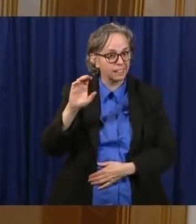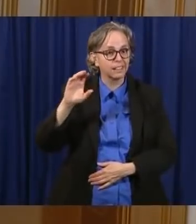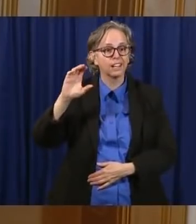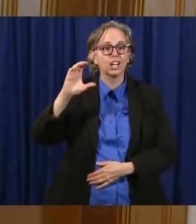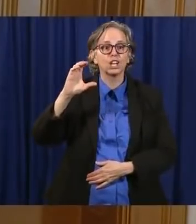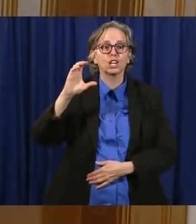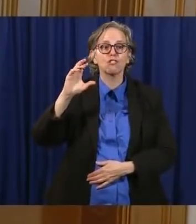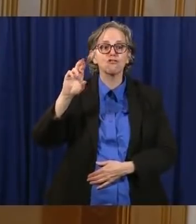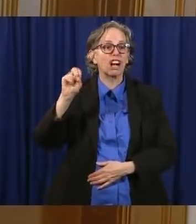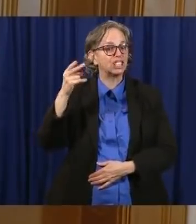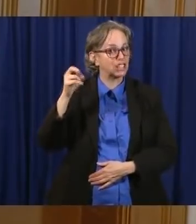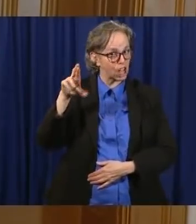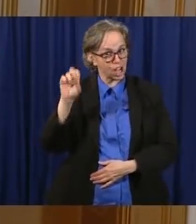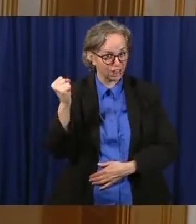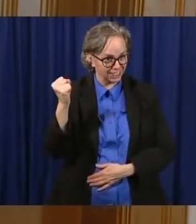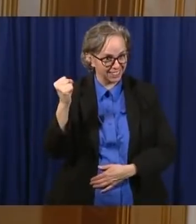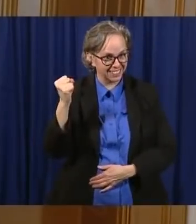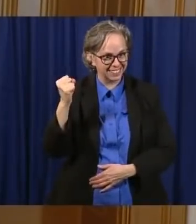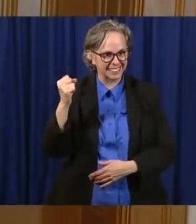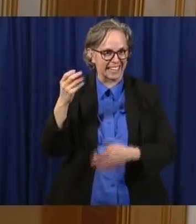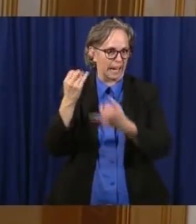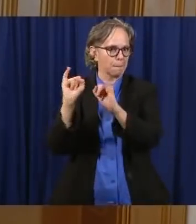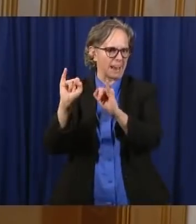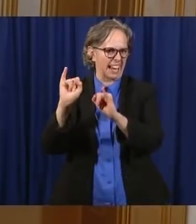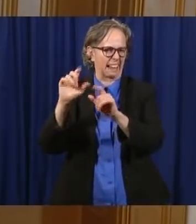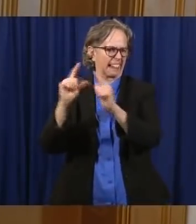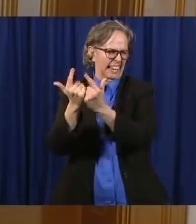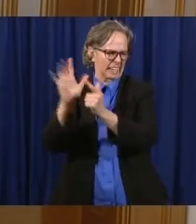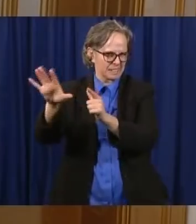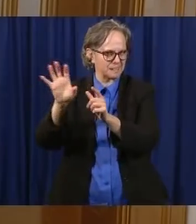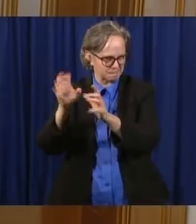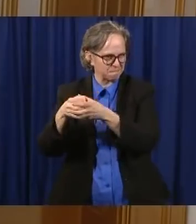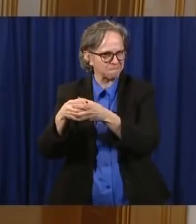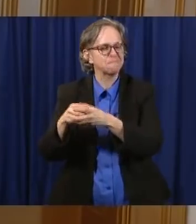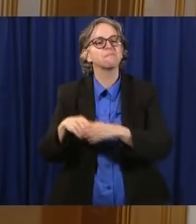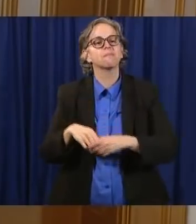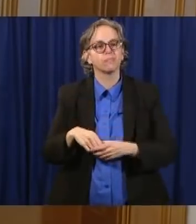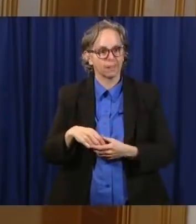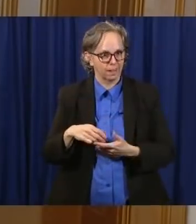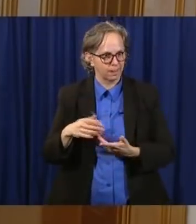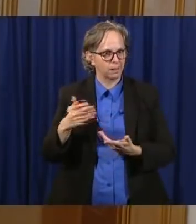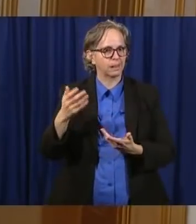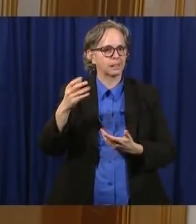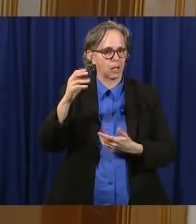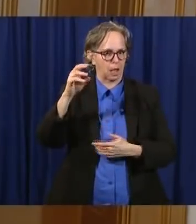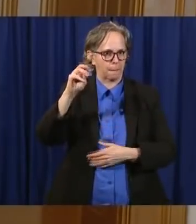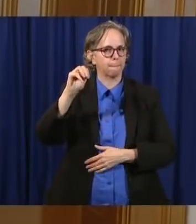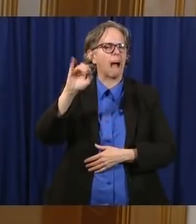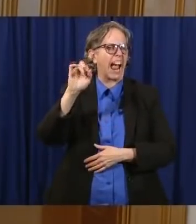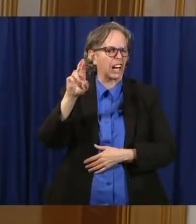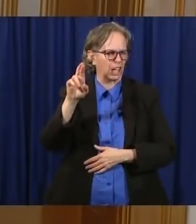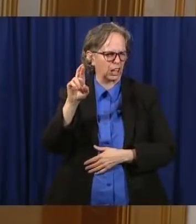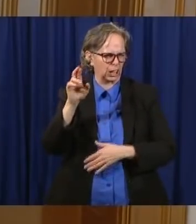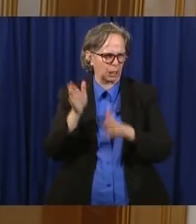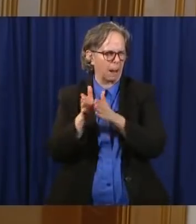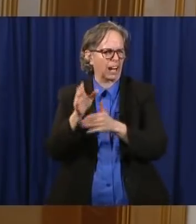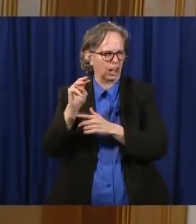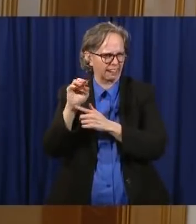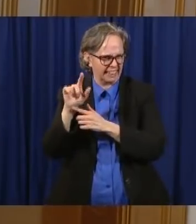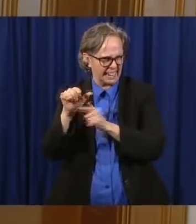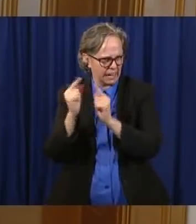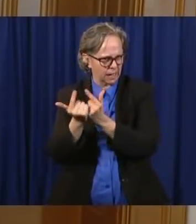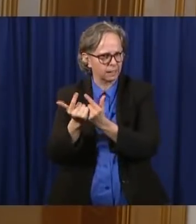league, not a major league affiliate, but a minor league team, professional team. They will open, we're scheduled to